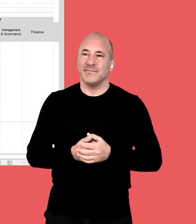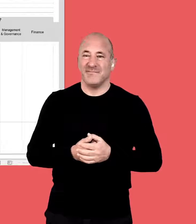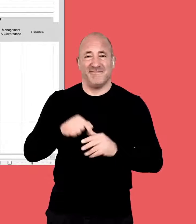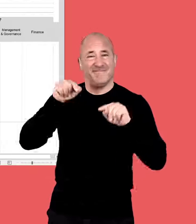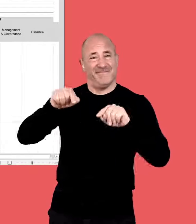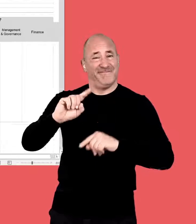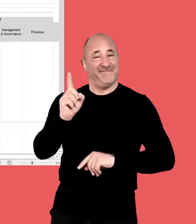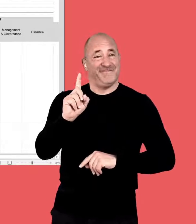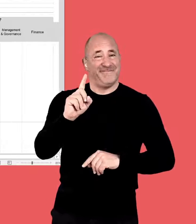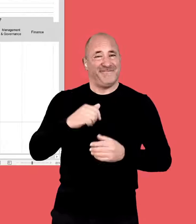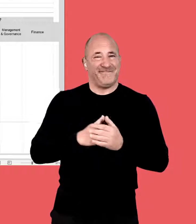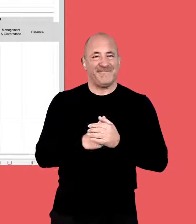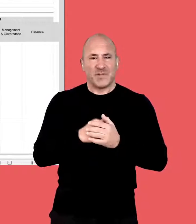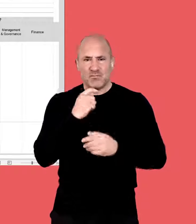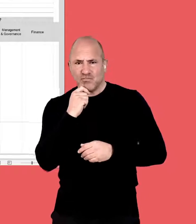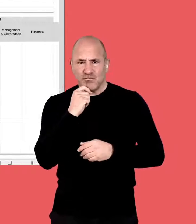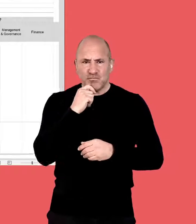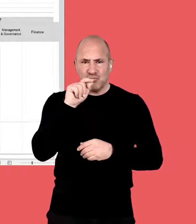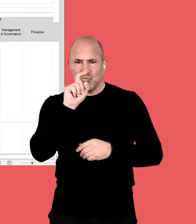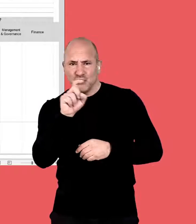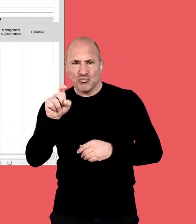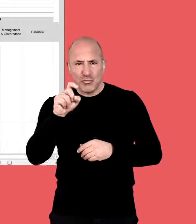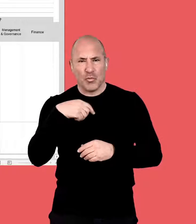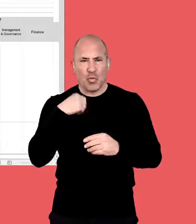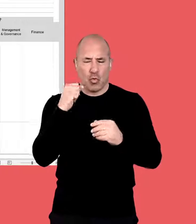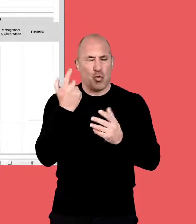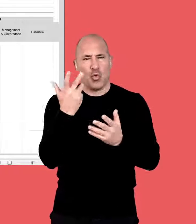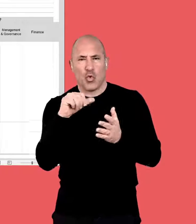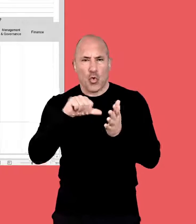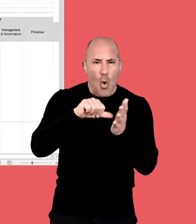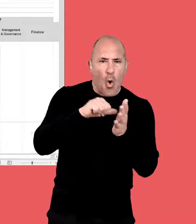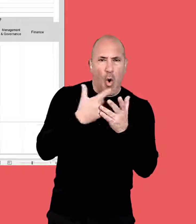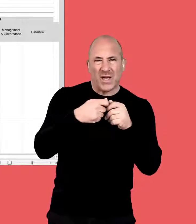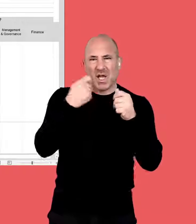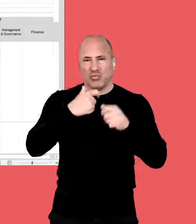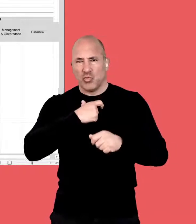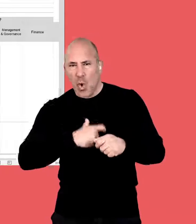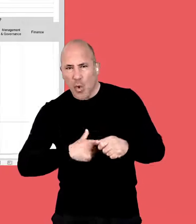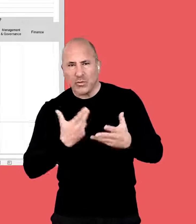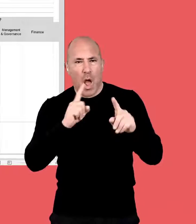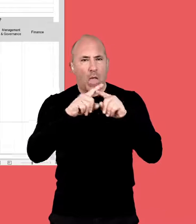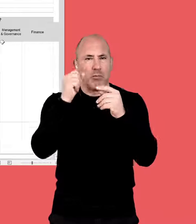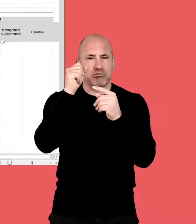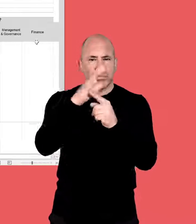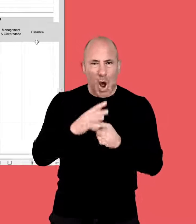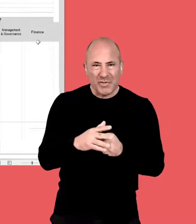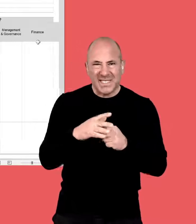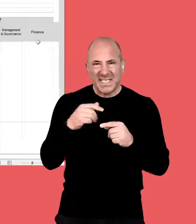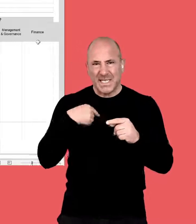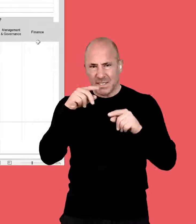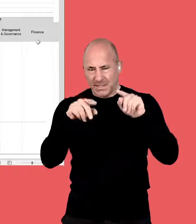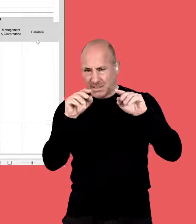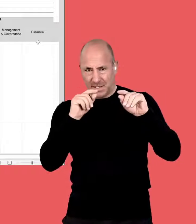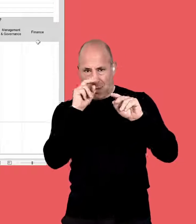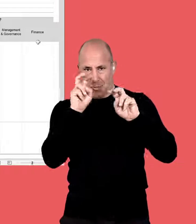these are your opportunity to mark which of the core or extension roles or other areas of